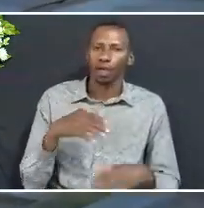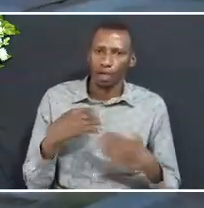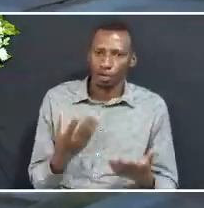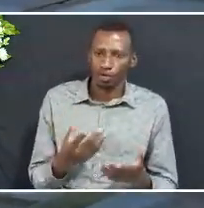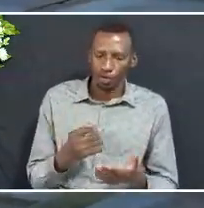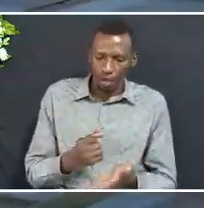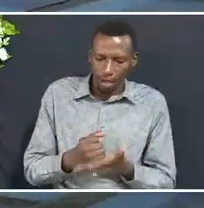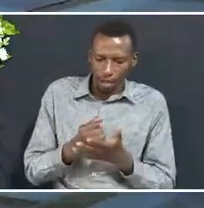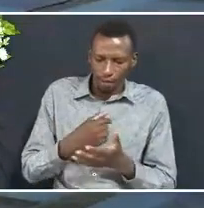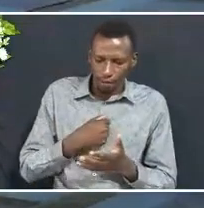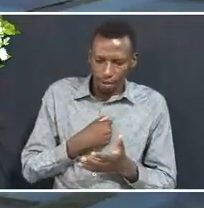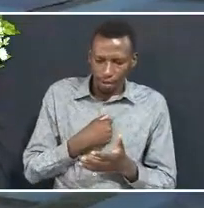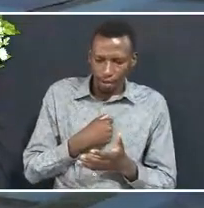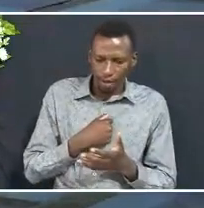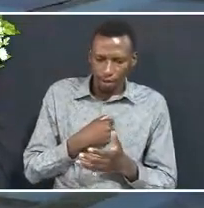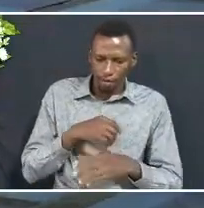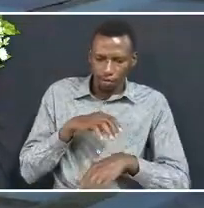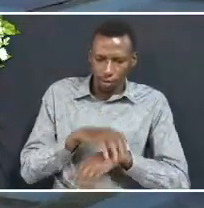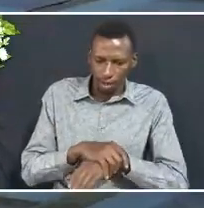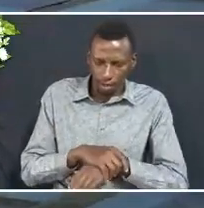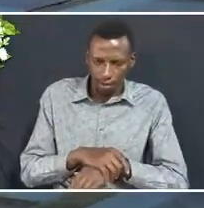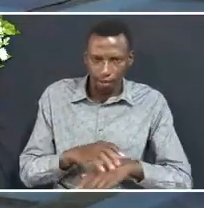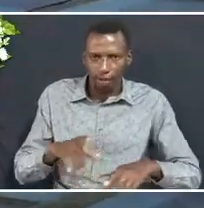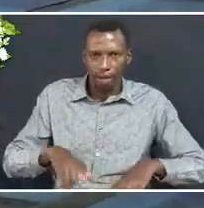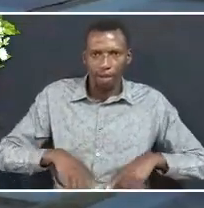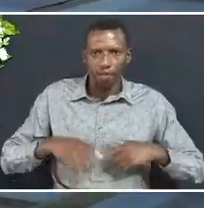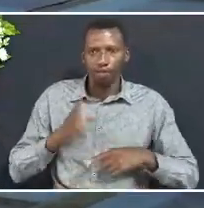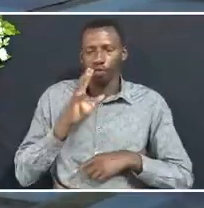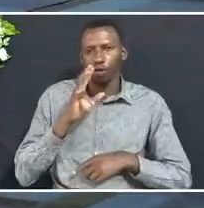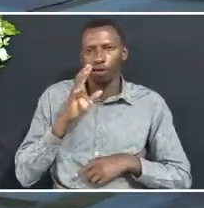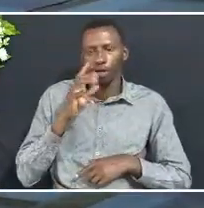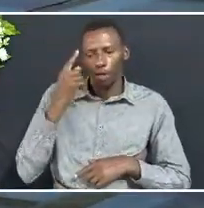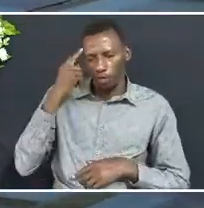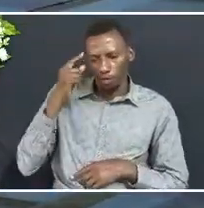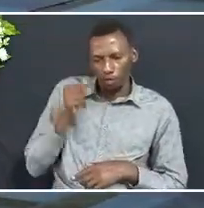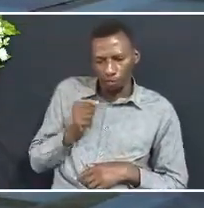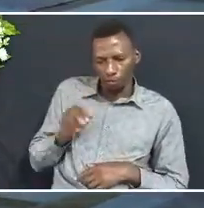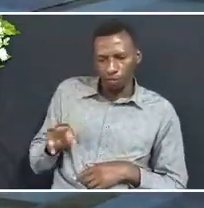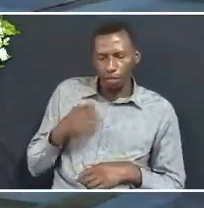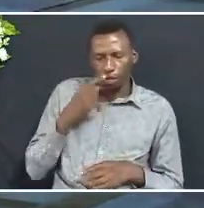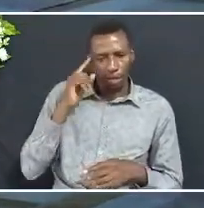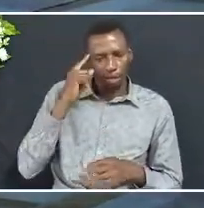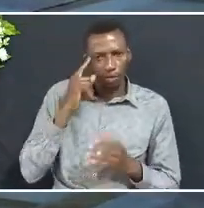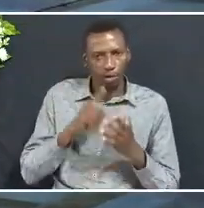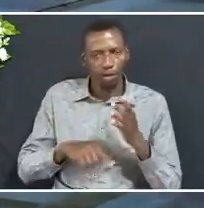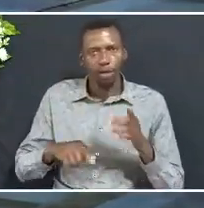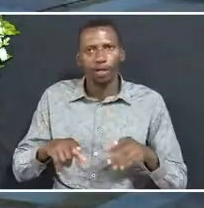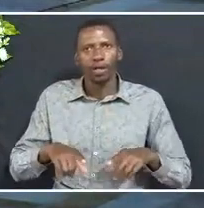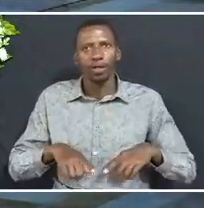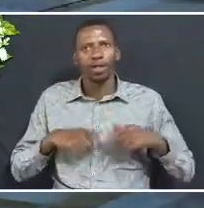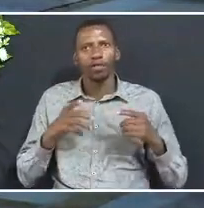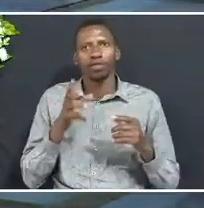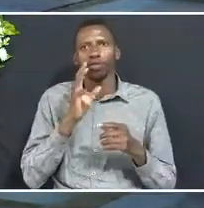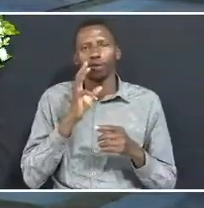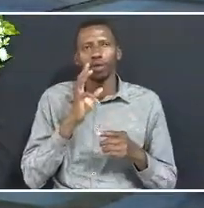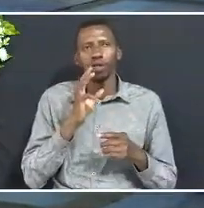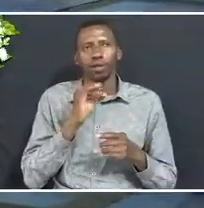can help me secure living water? For her, she thought that living water is the